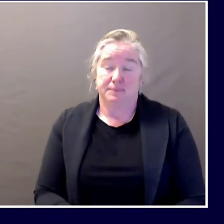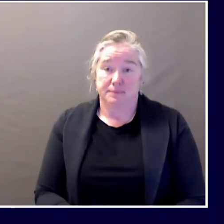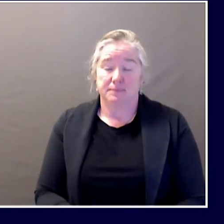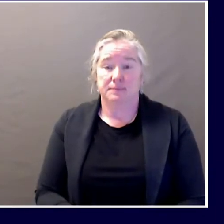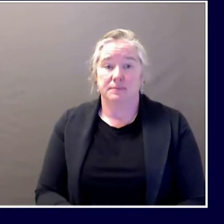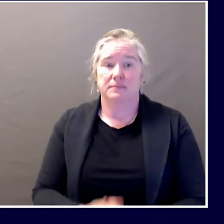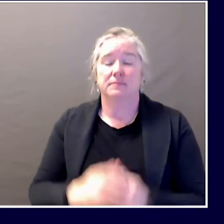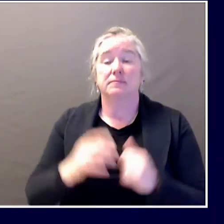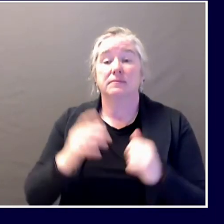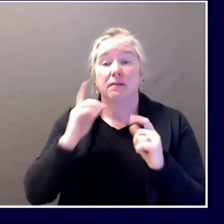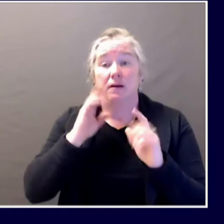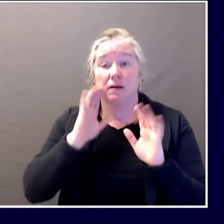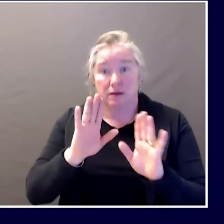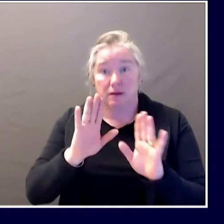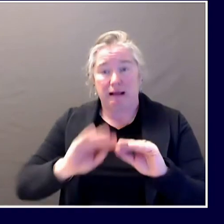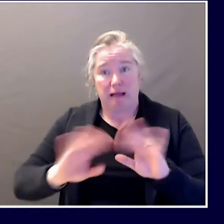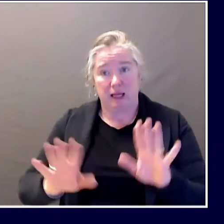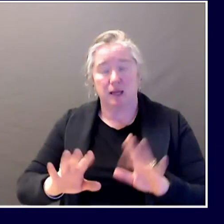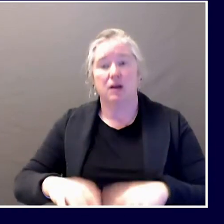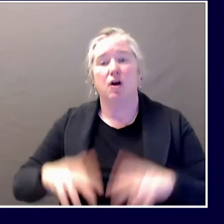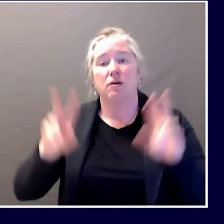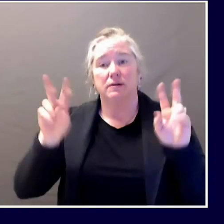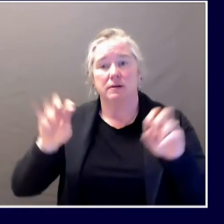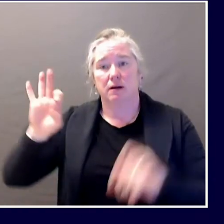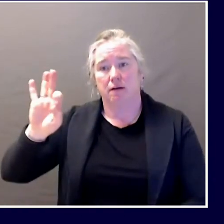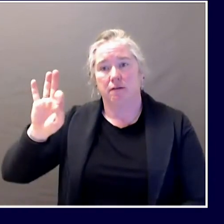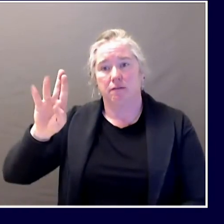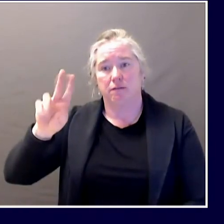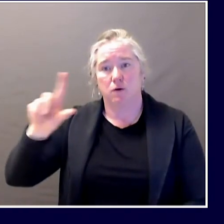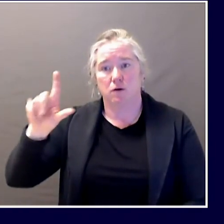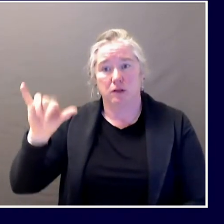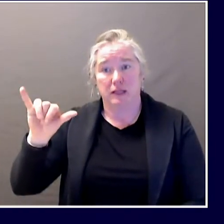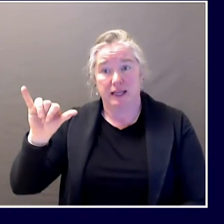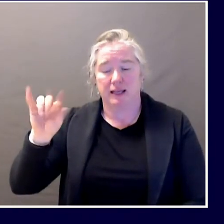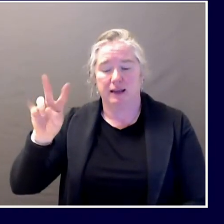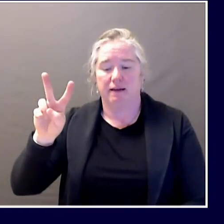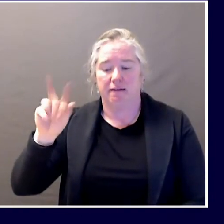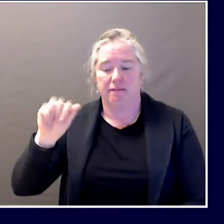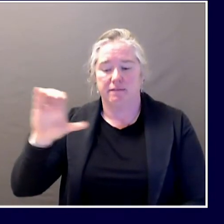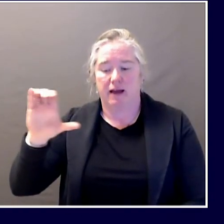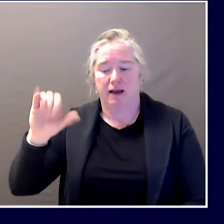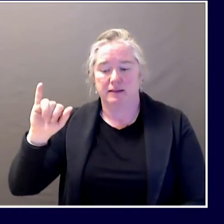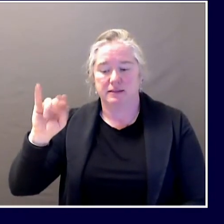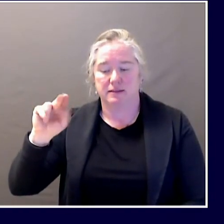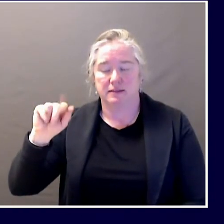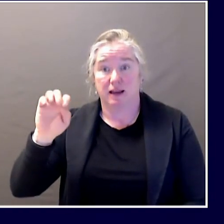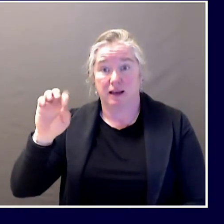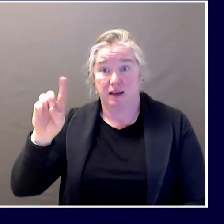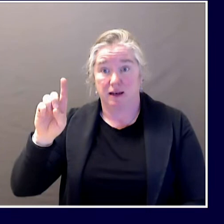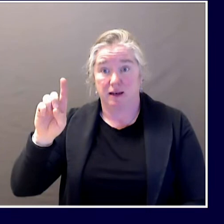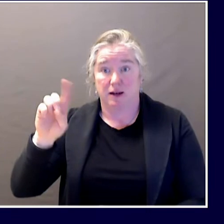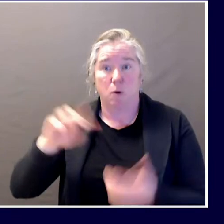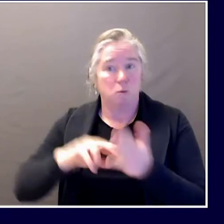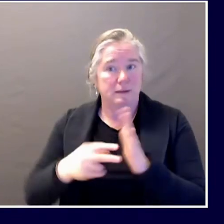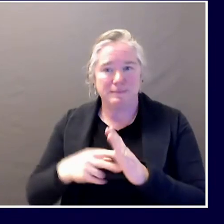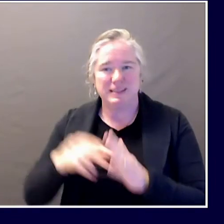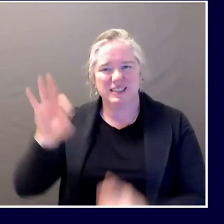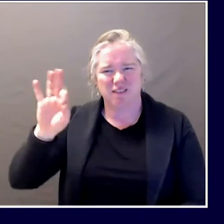individuals who are fully vaccinated. I want to talk about what that word fully means in the context of